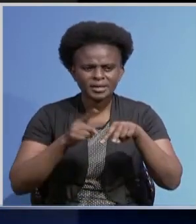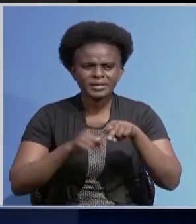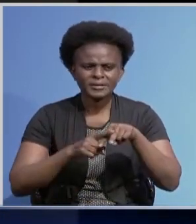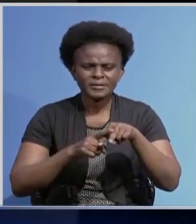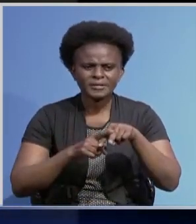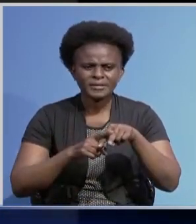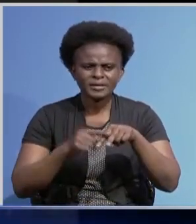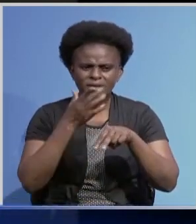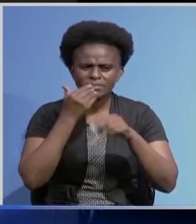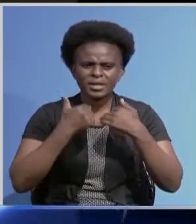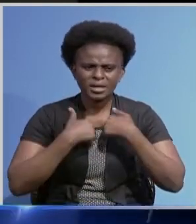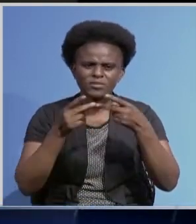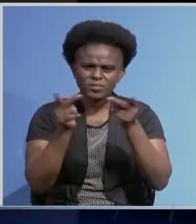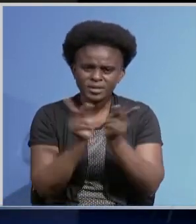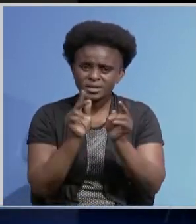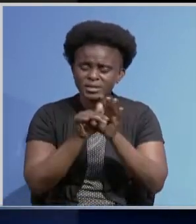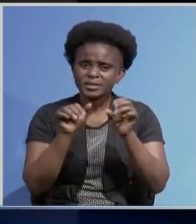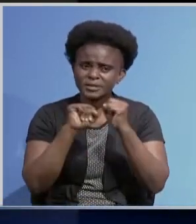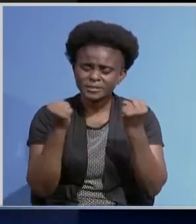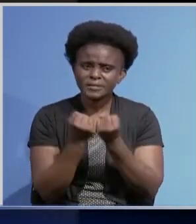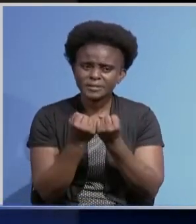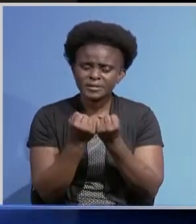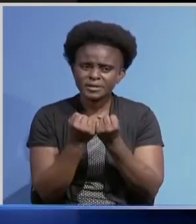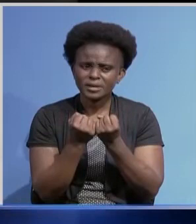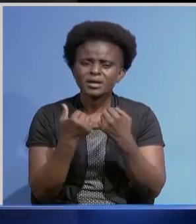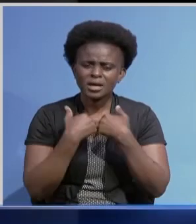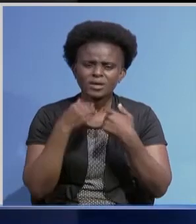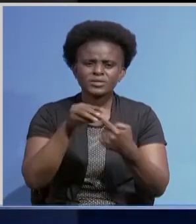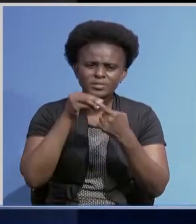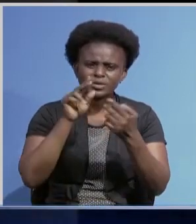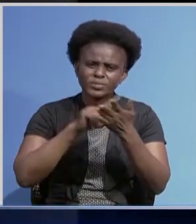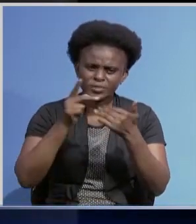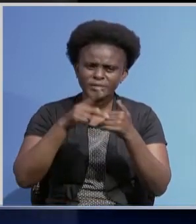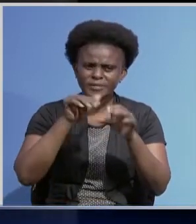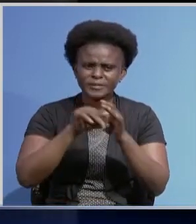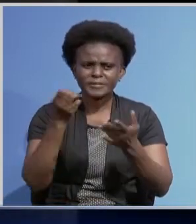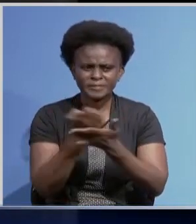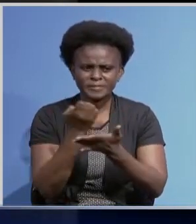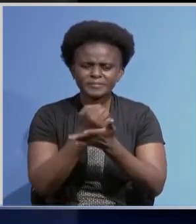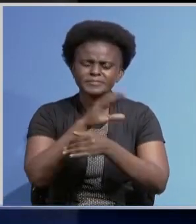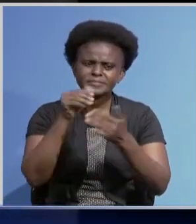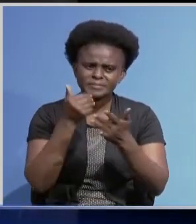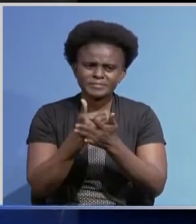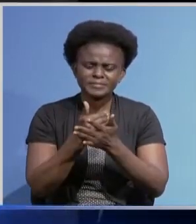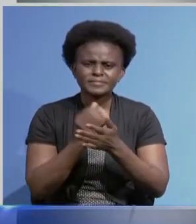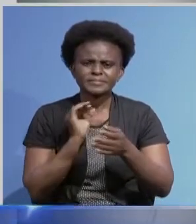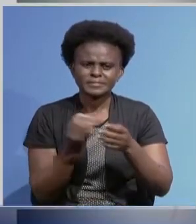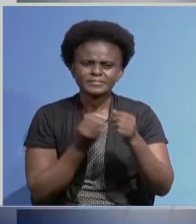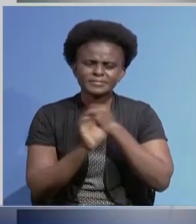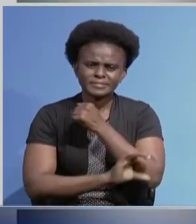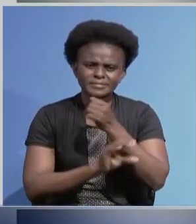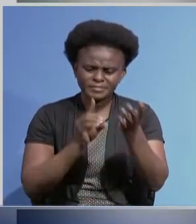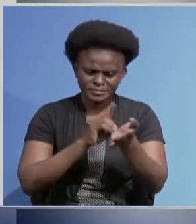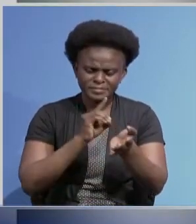occupy a place of priority in the policy programs of the governments of all our countries.